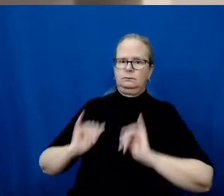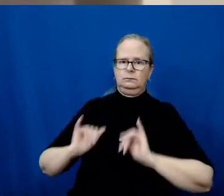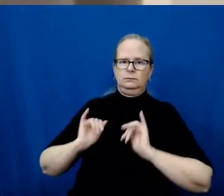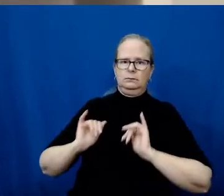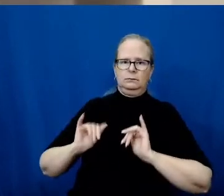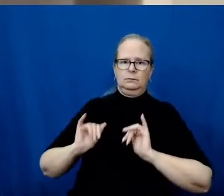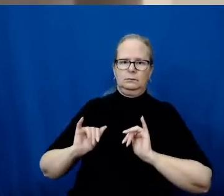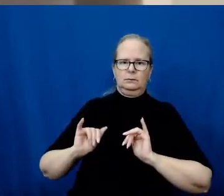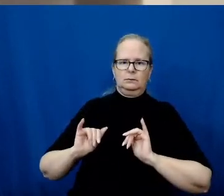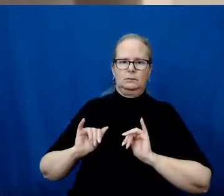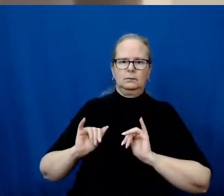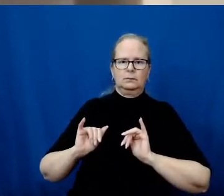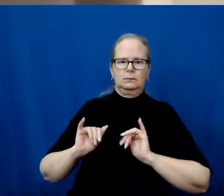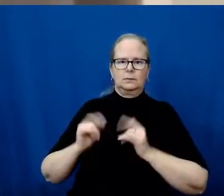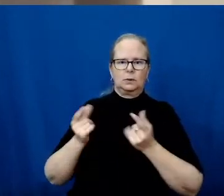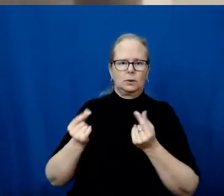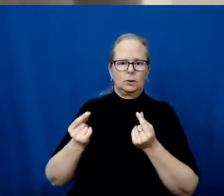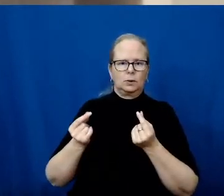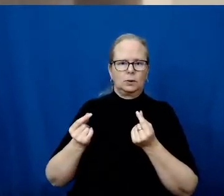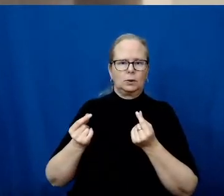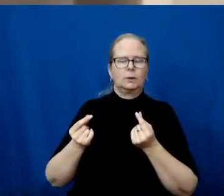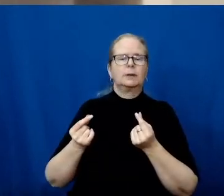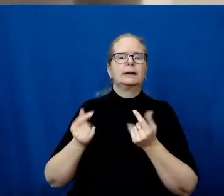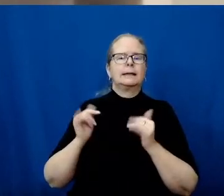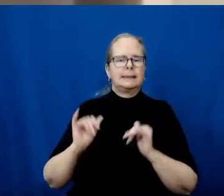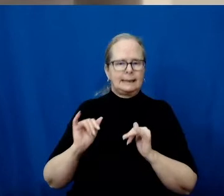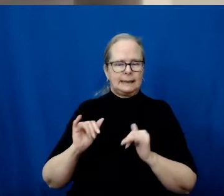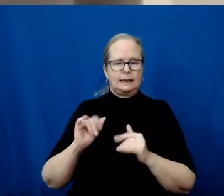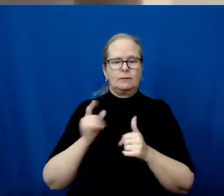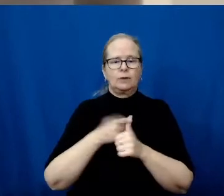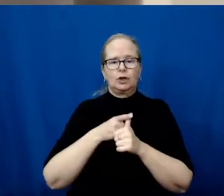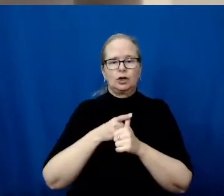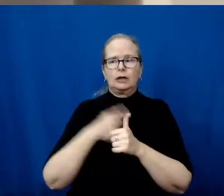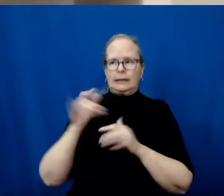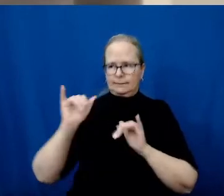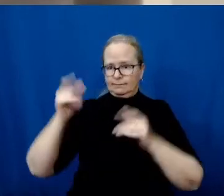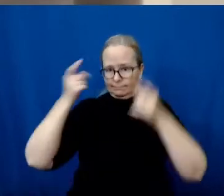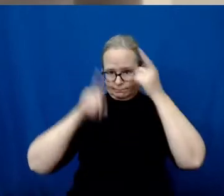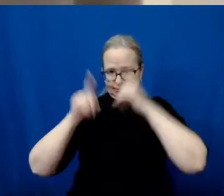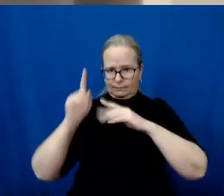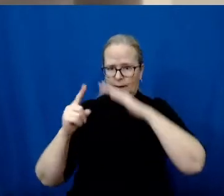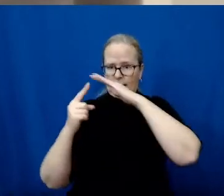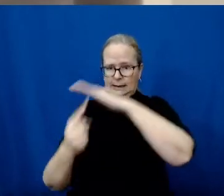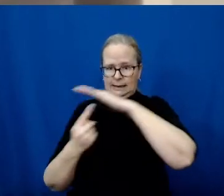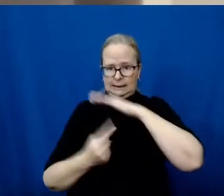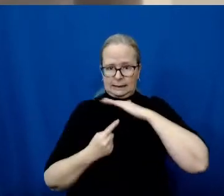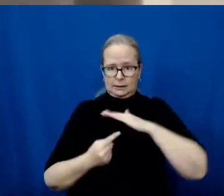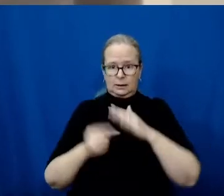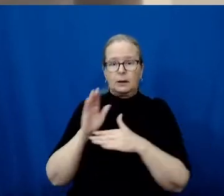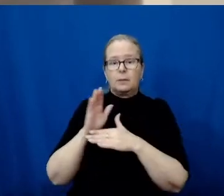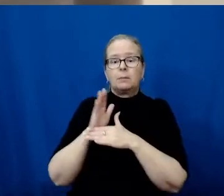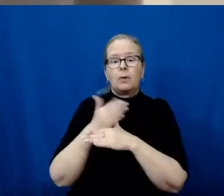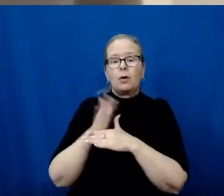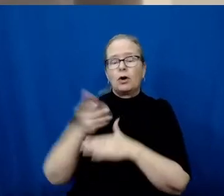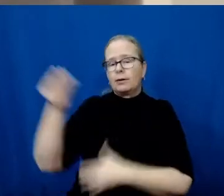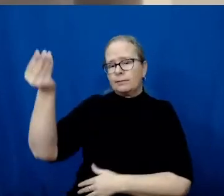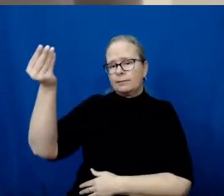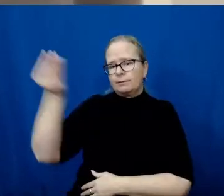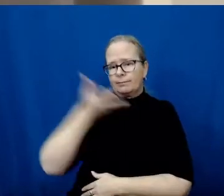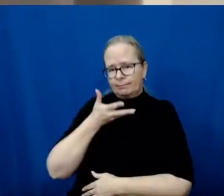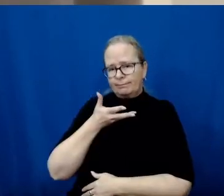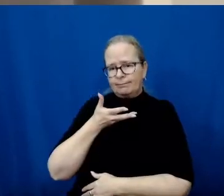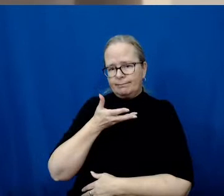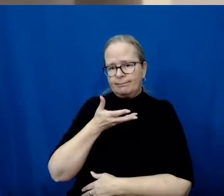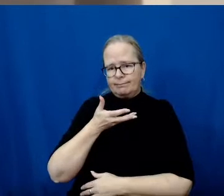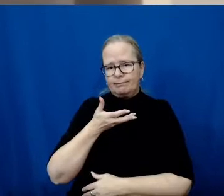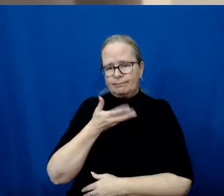to acknowledge here that we have the privilege of having the space in our home to do that, and that's not always possible. So hopefully we can